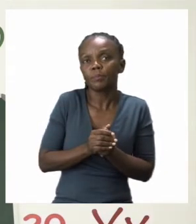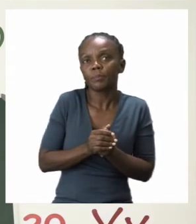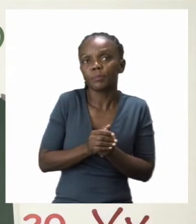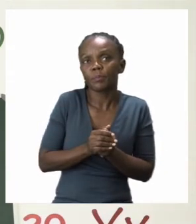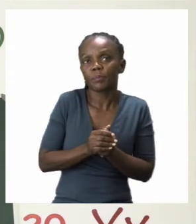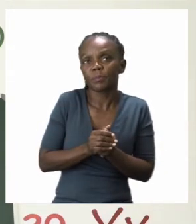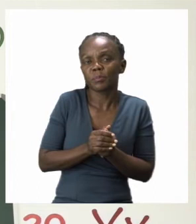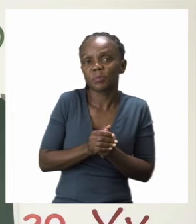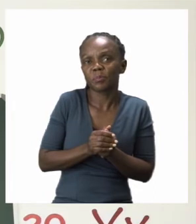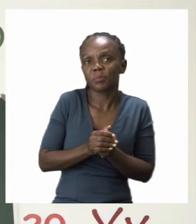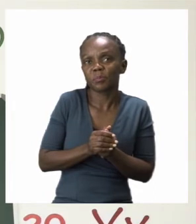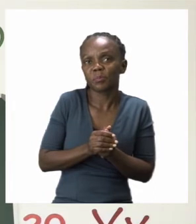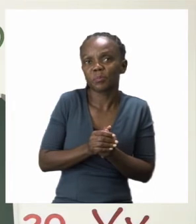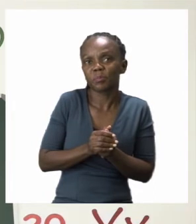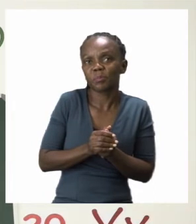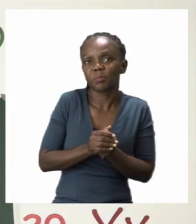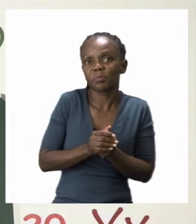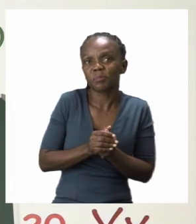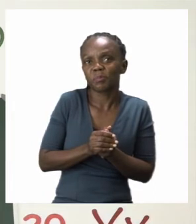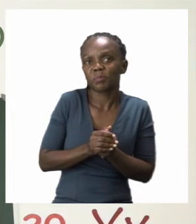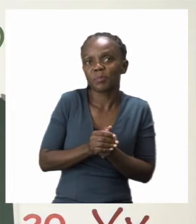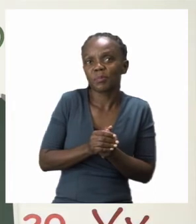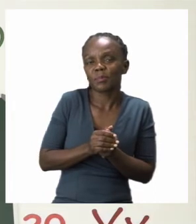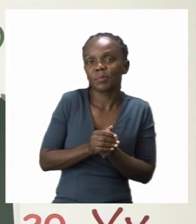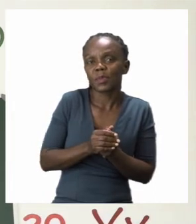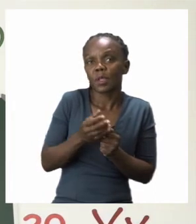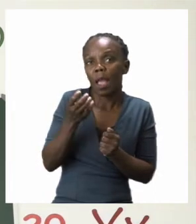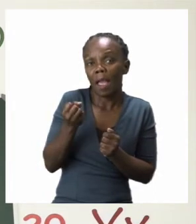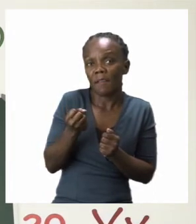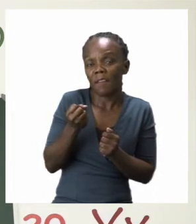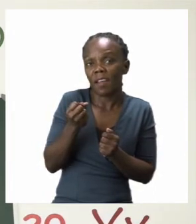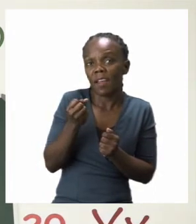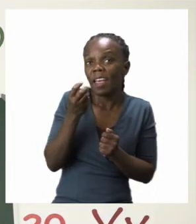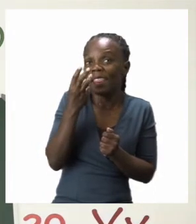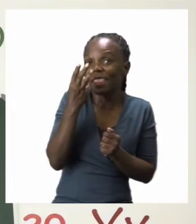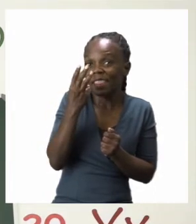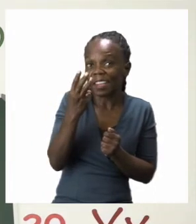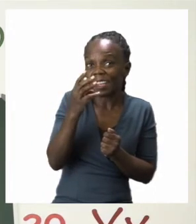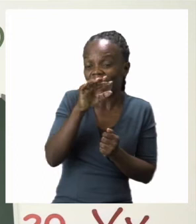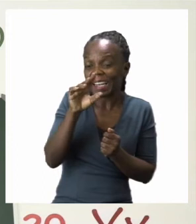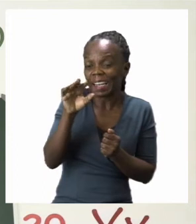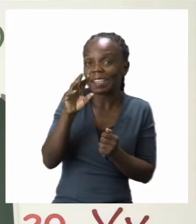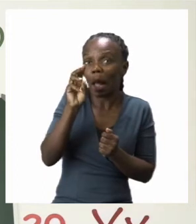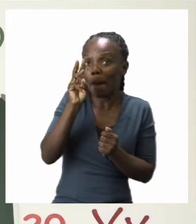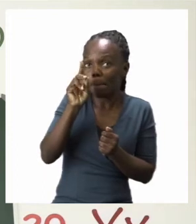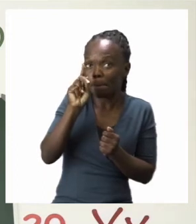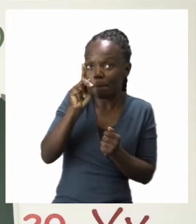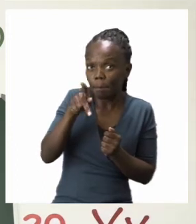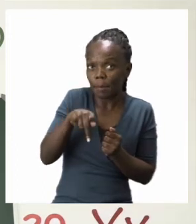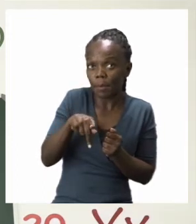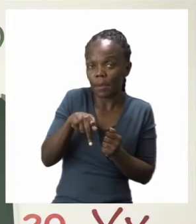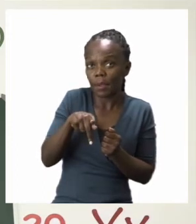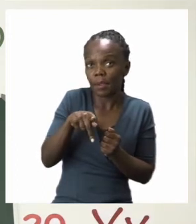one P, we have 3. 1, 2, 3. So this is